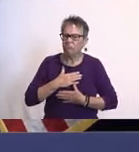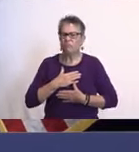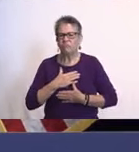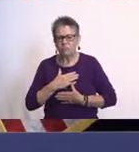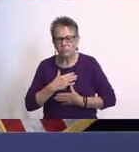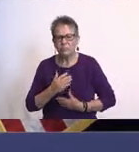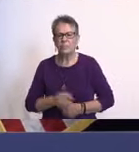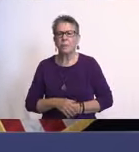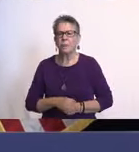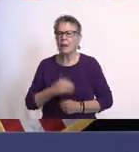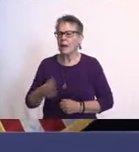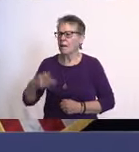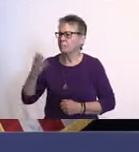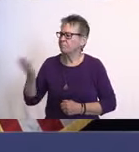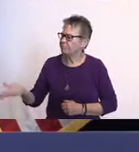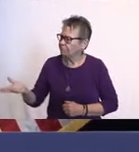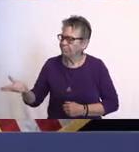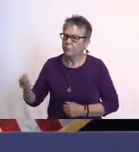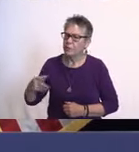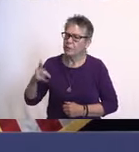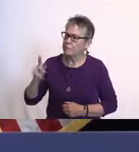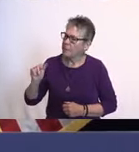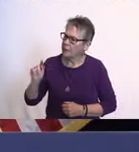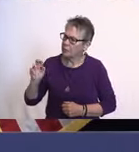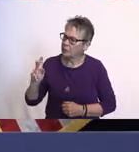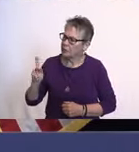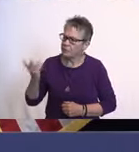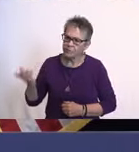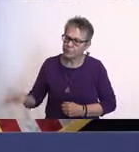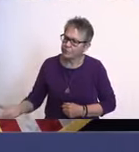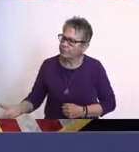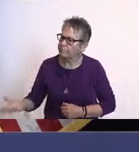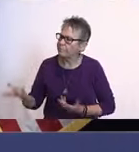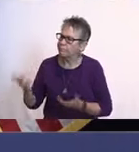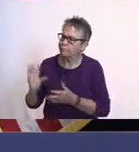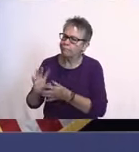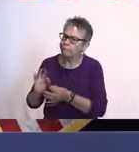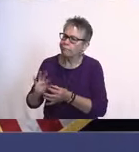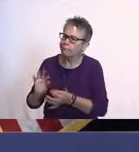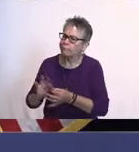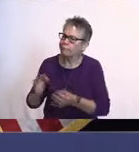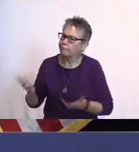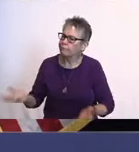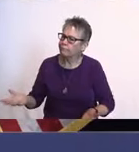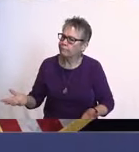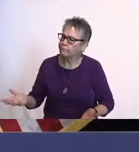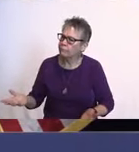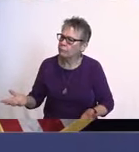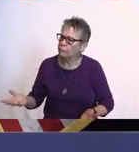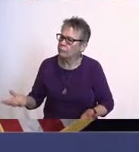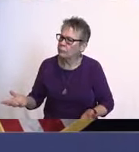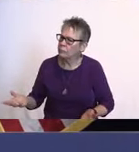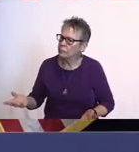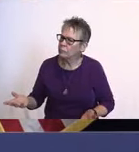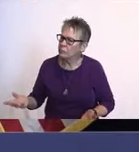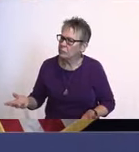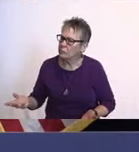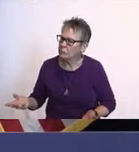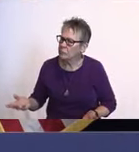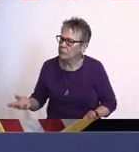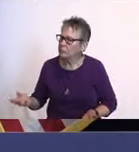also have some, I would say, potentially unusual and some nasty ice-related weather coming in, if